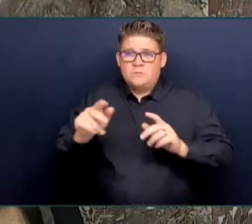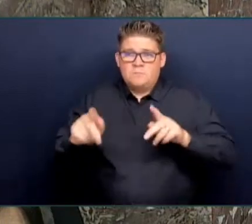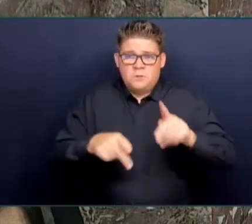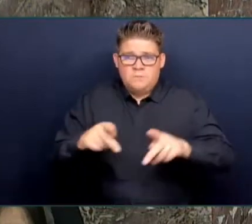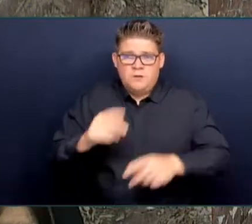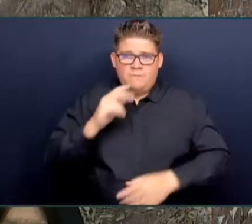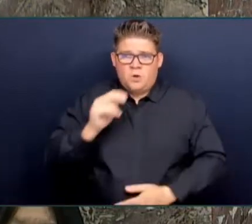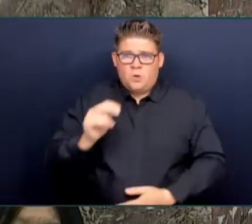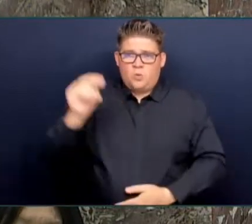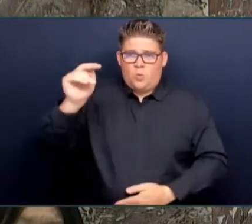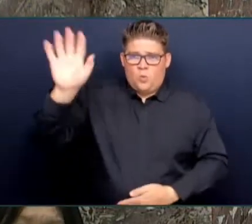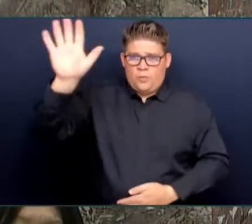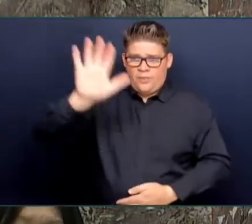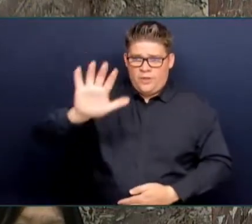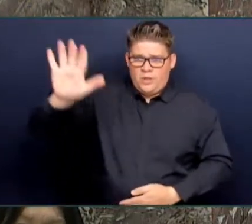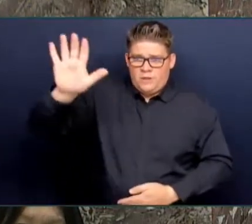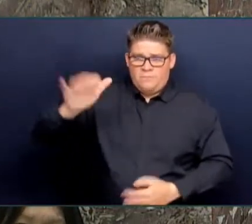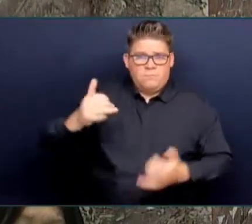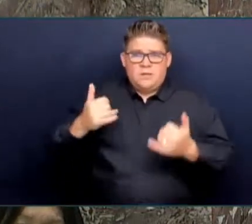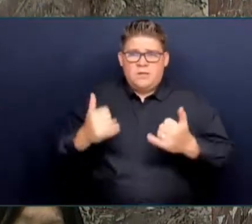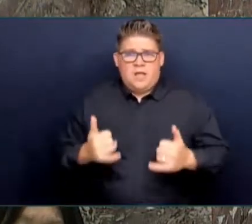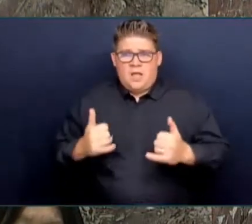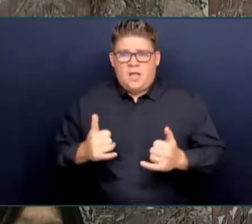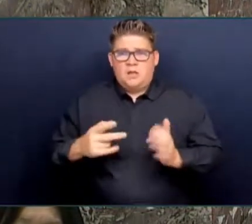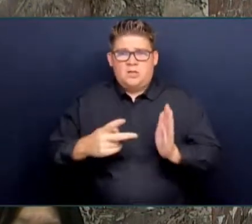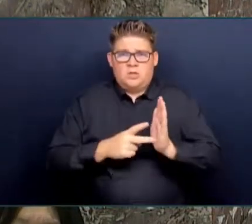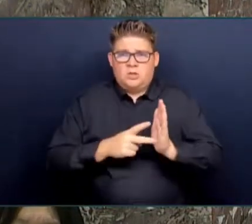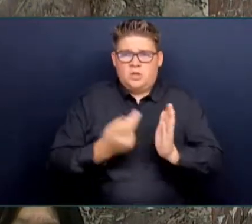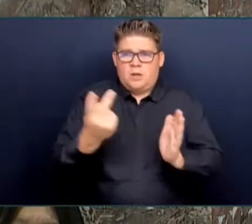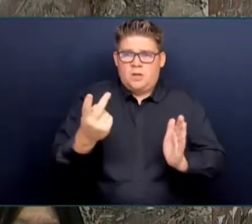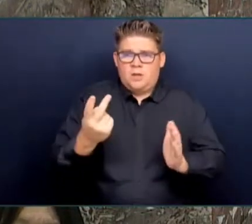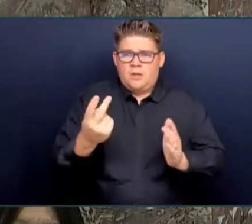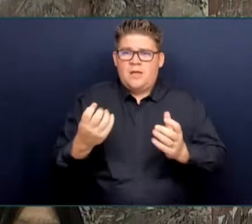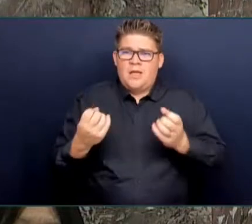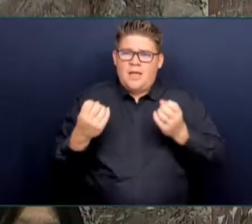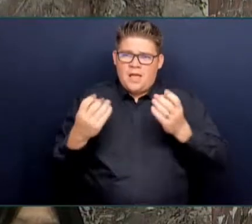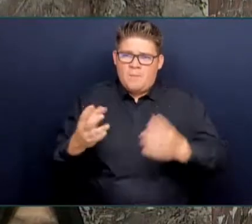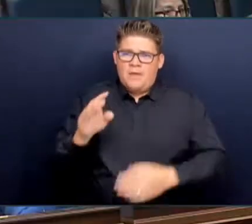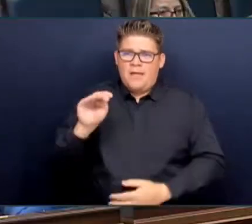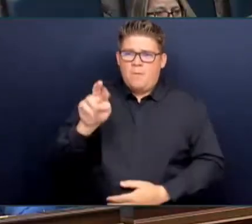that in terms of MRI. That, Honourable Speaker, is a record to be proud